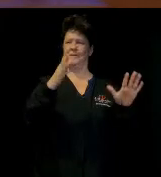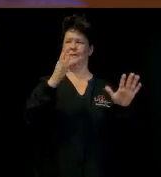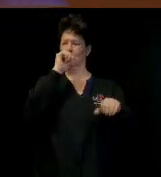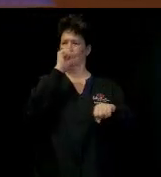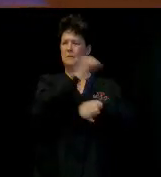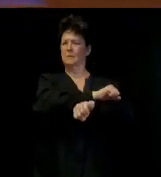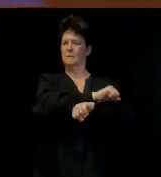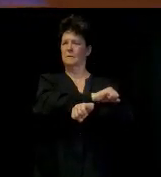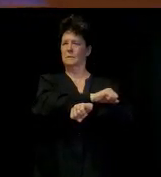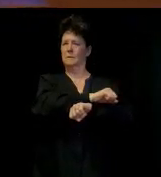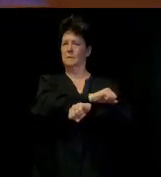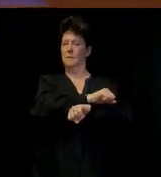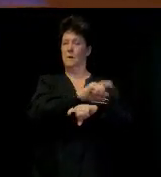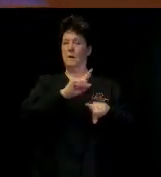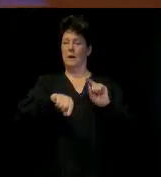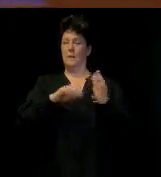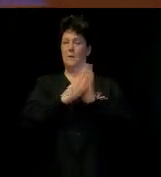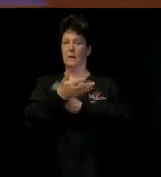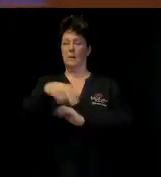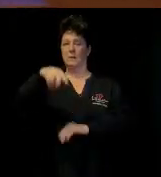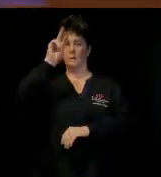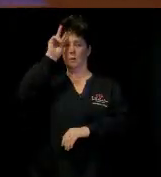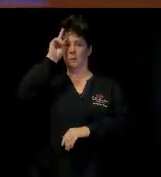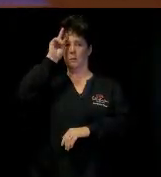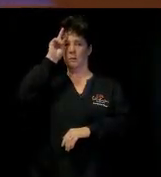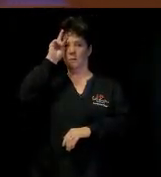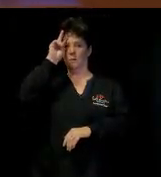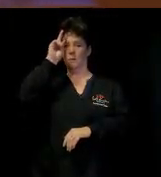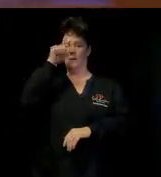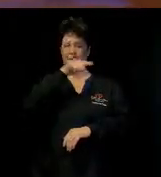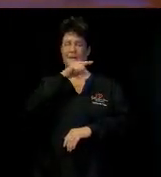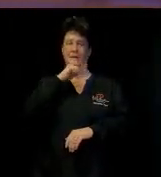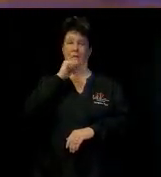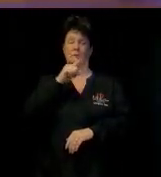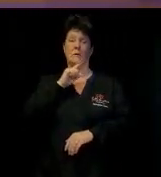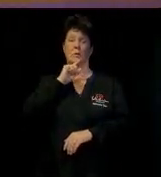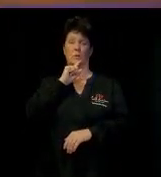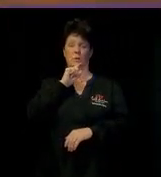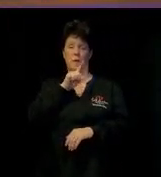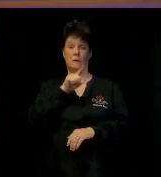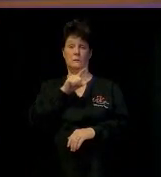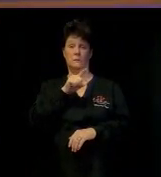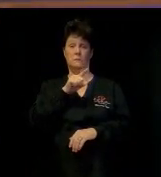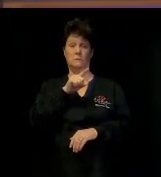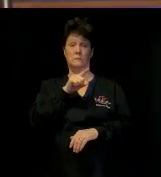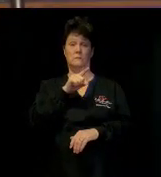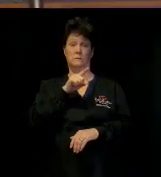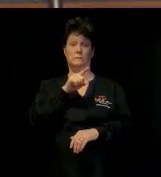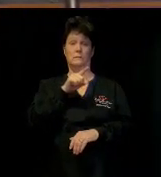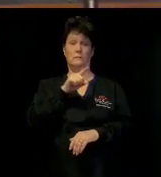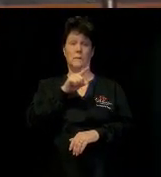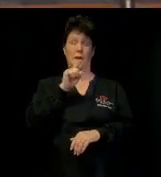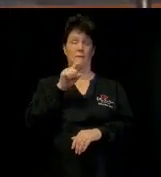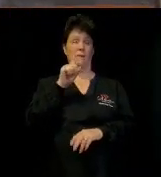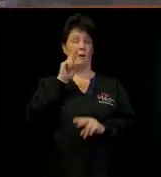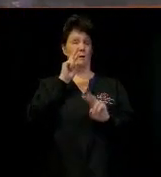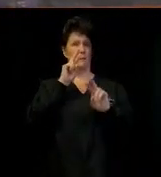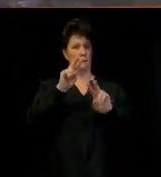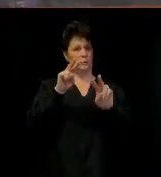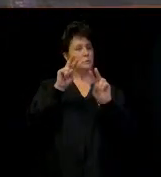of his devices. We can't be ignorant of situations and things that we're faced with and things that we're being challenged with. So we got to be